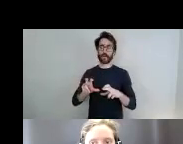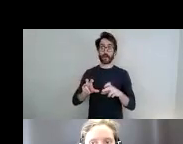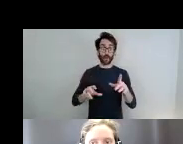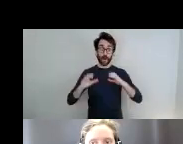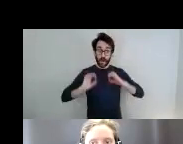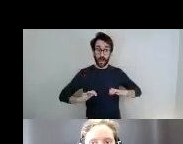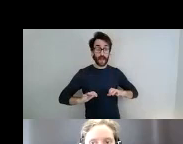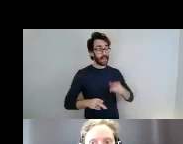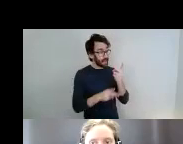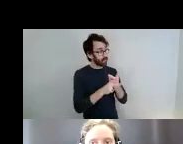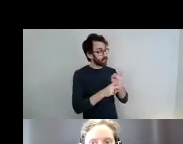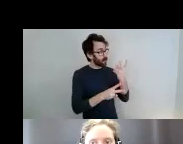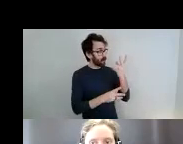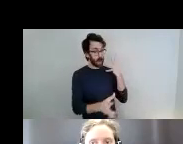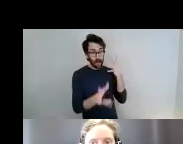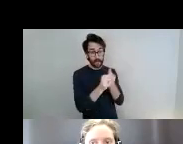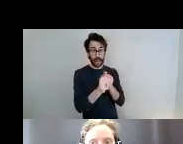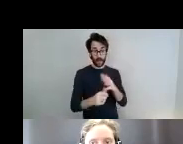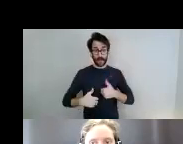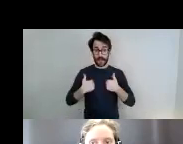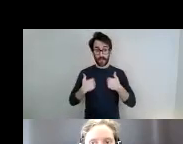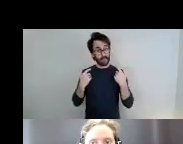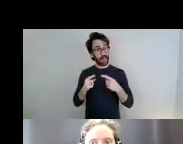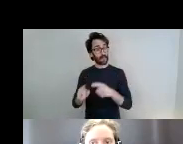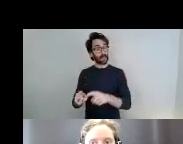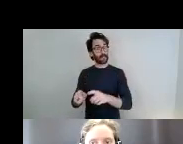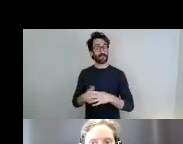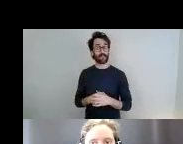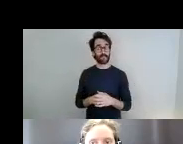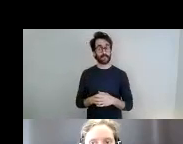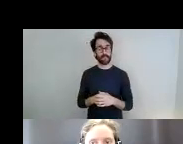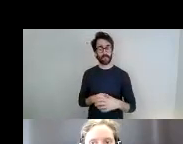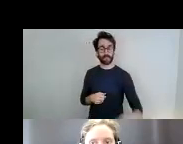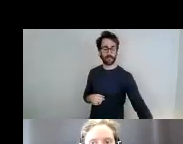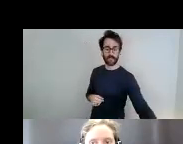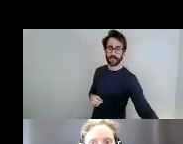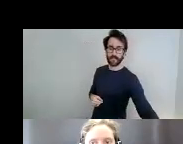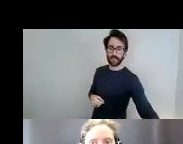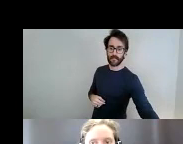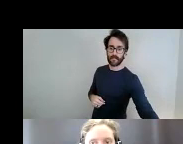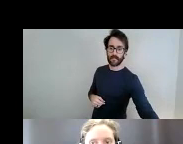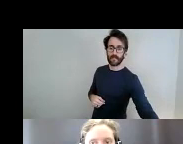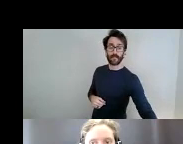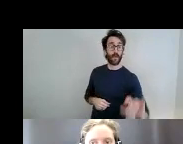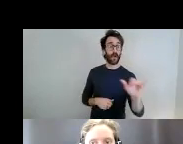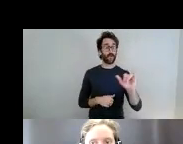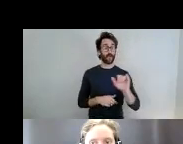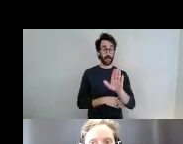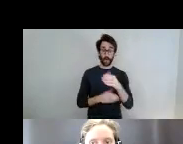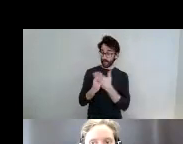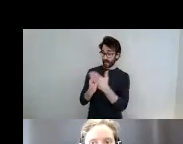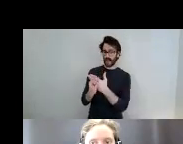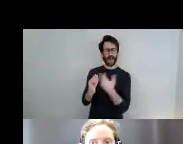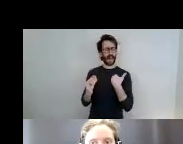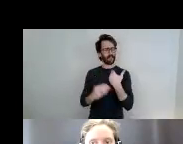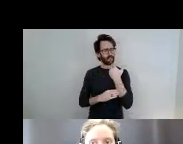what's happening in your life. One of the other things you can also do is add a trusted contact person to your file. We know